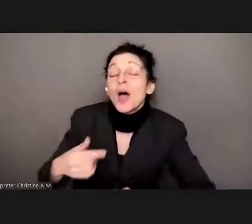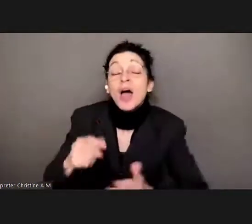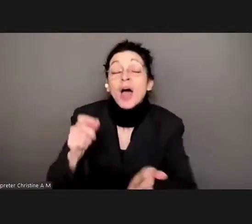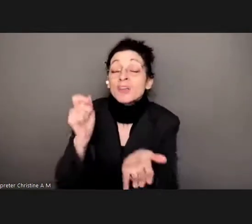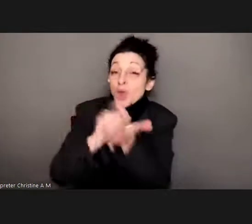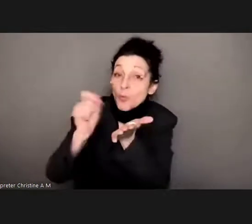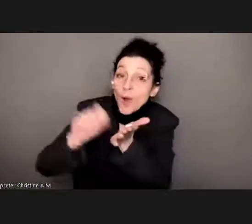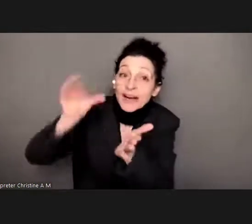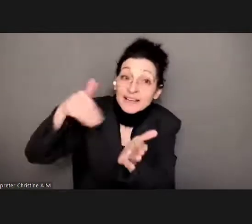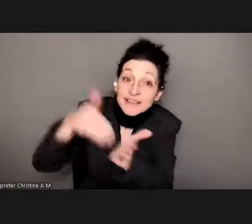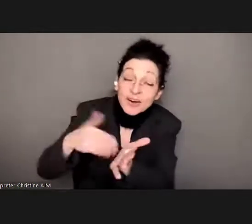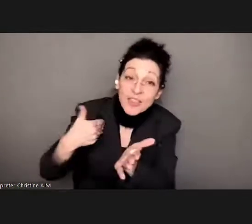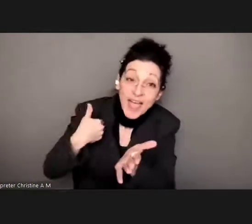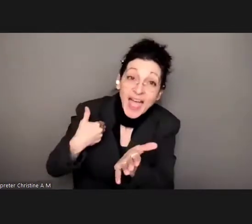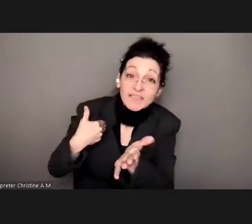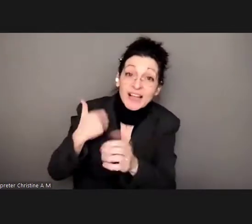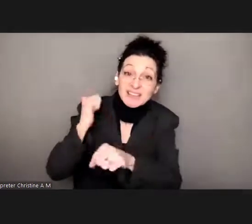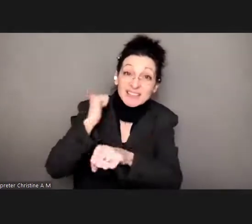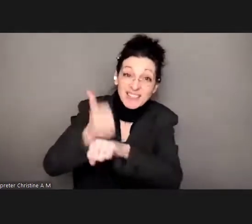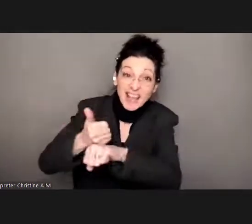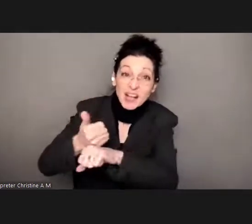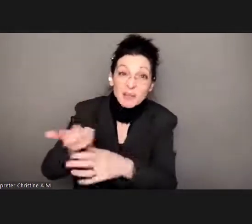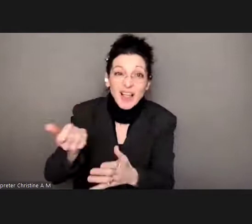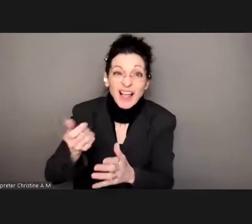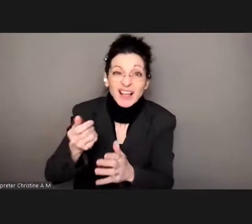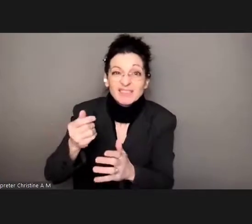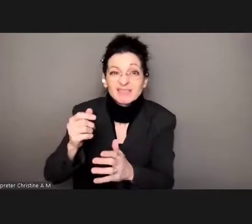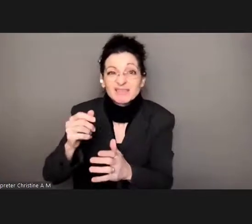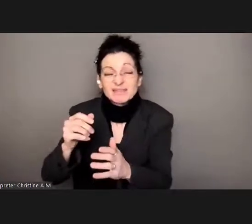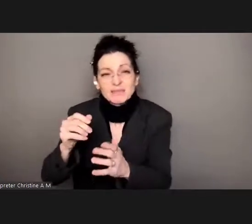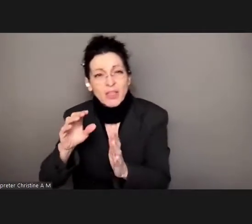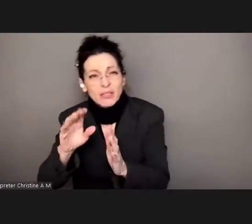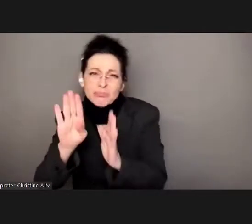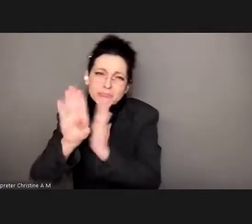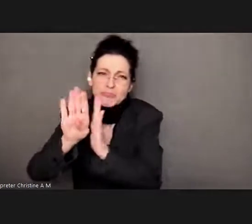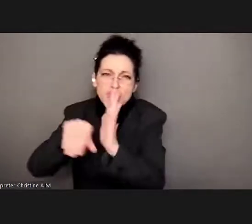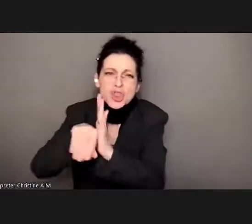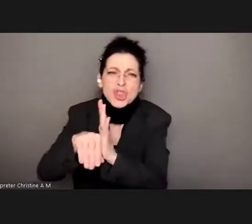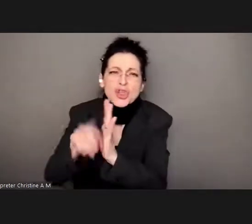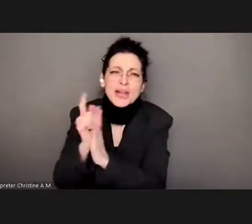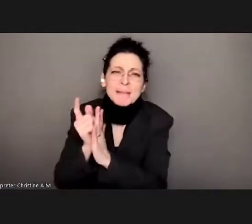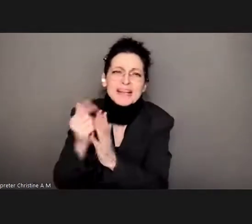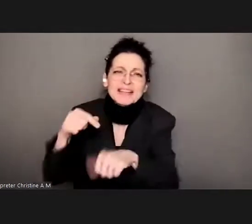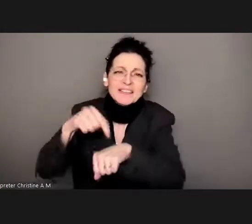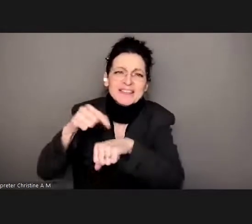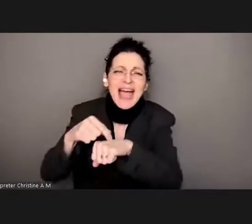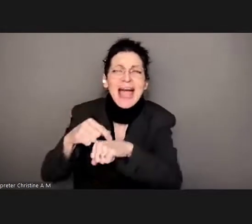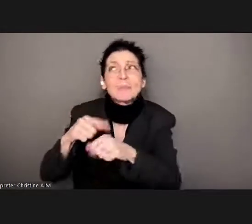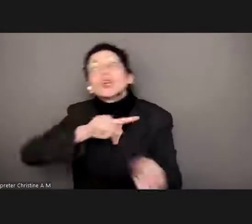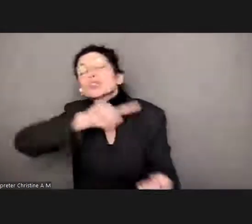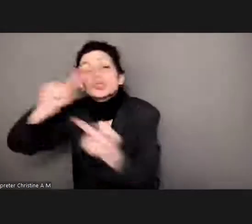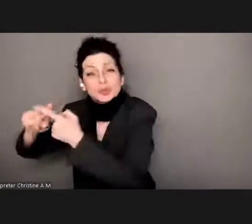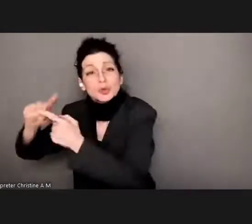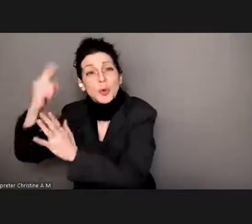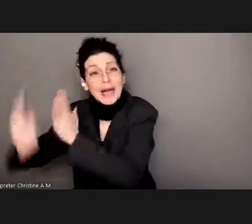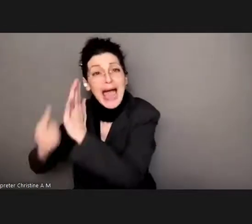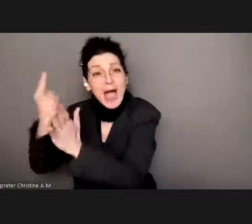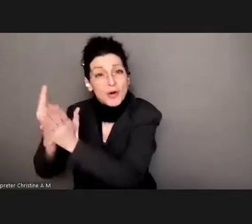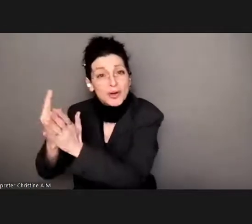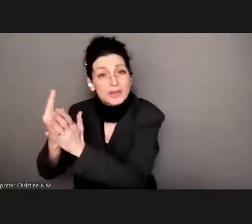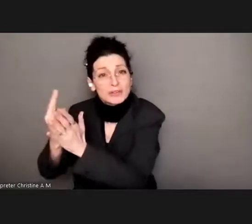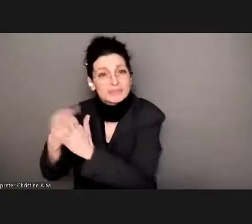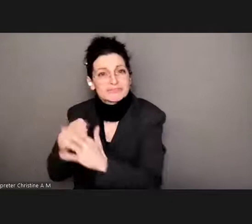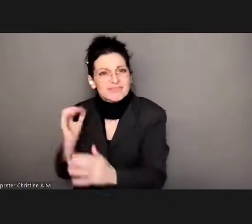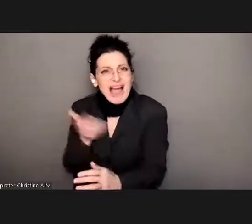Like they're not— 30, do you do 30 minutes or 45? We usually do 30 minutes to an hour. Yep. And so they, you know,